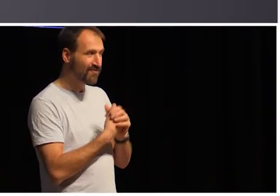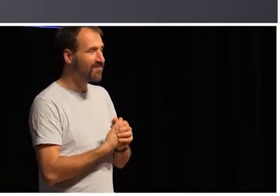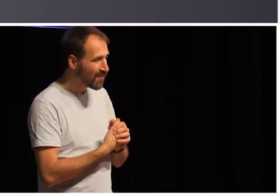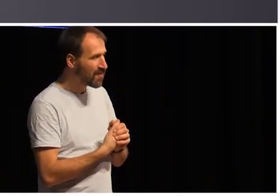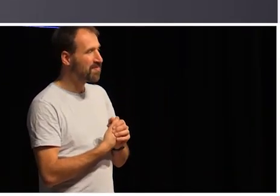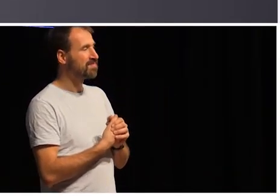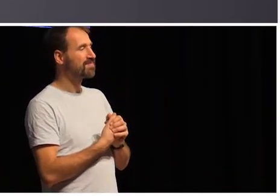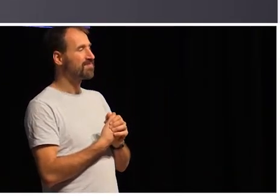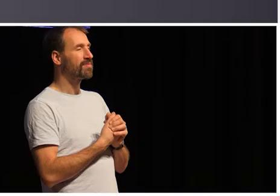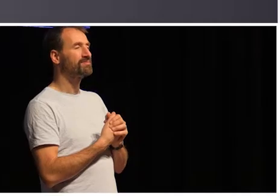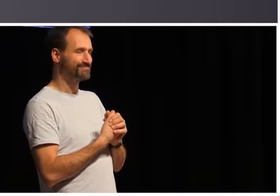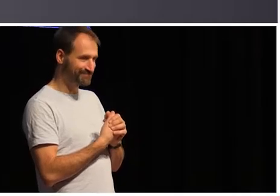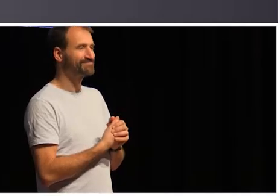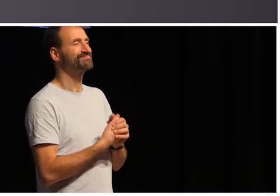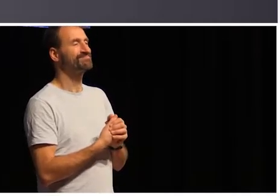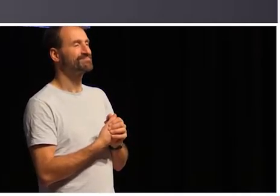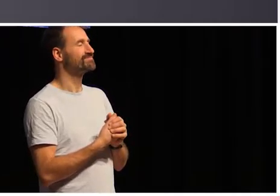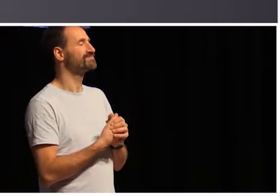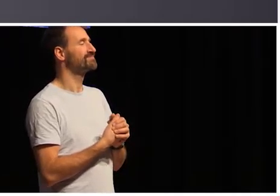here we go